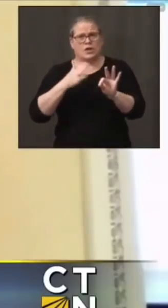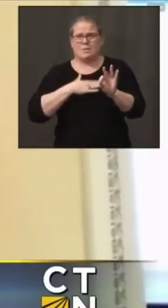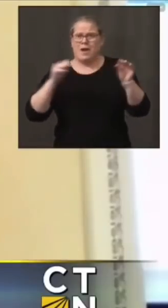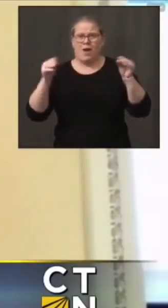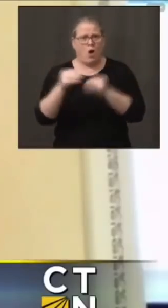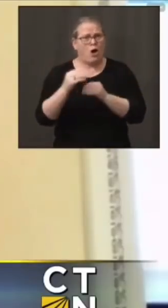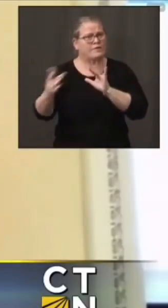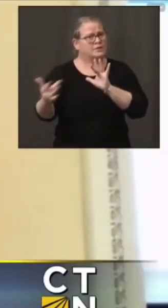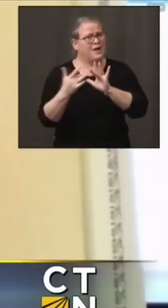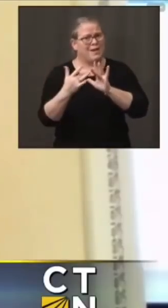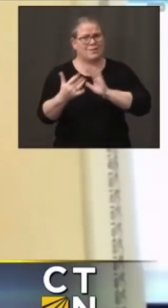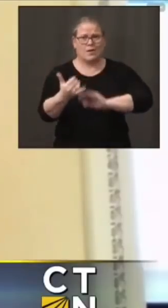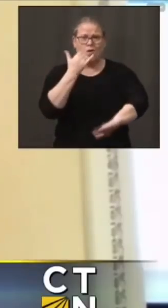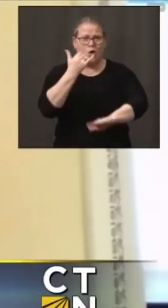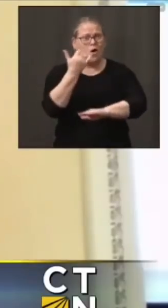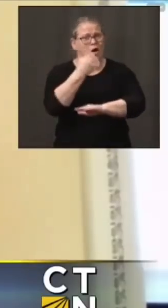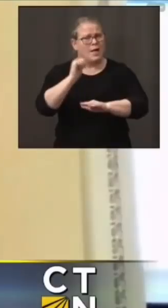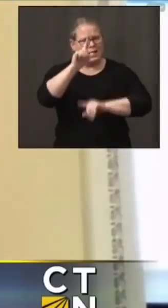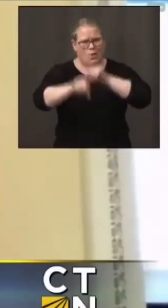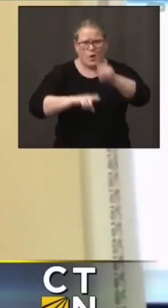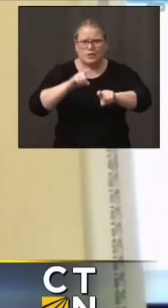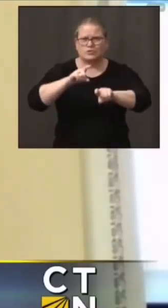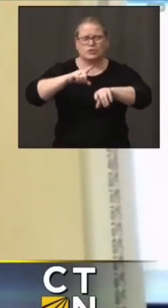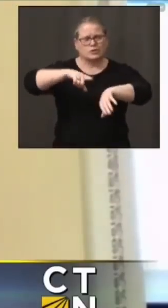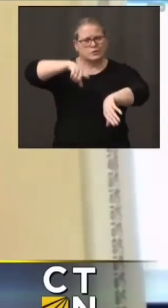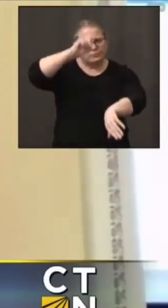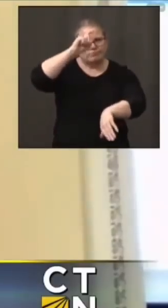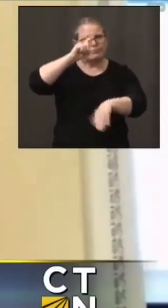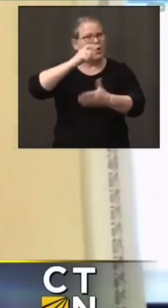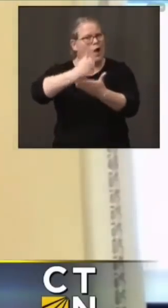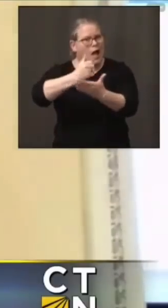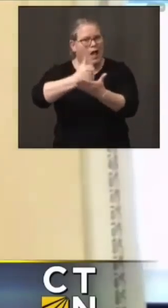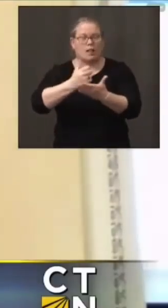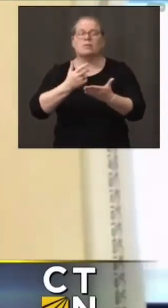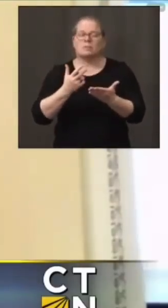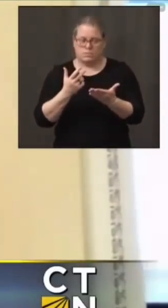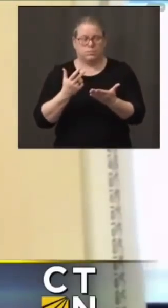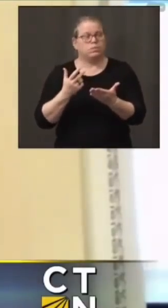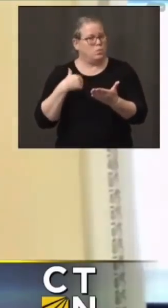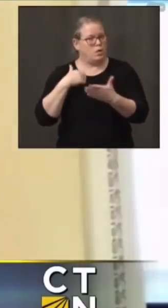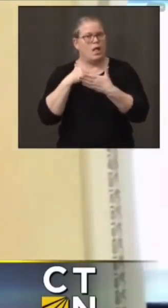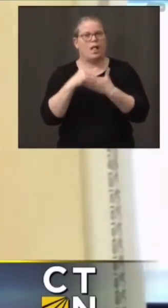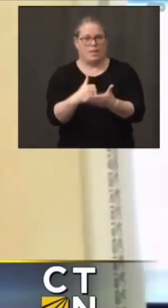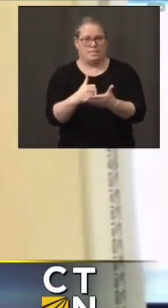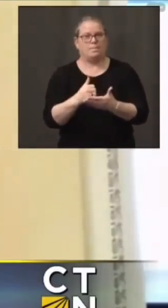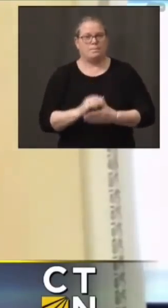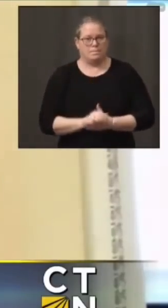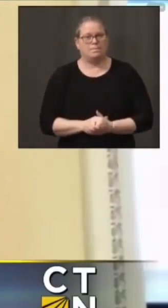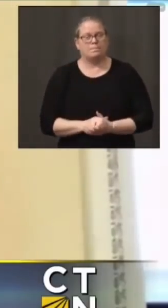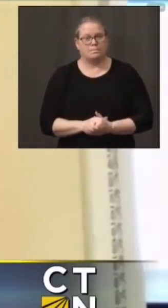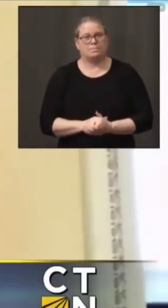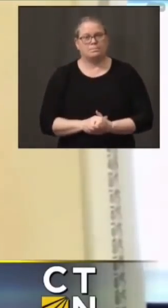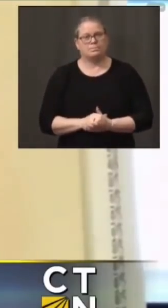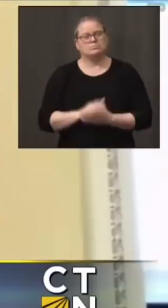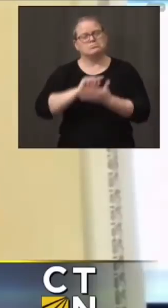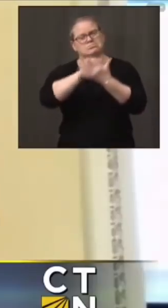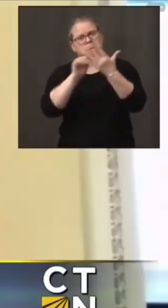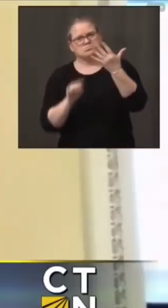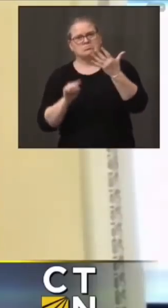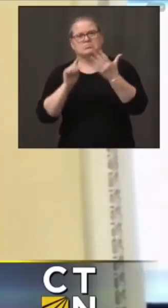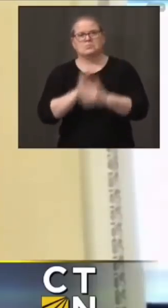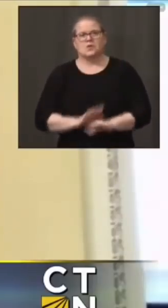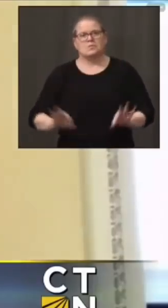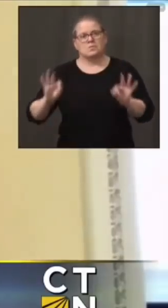office for any questions or for any assistance. Those will be the priorities that guide the